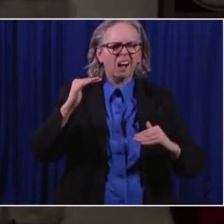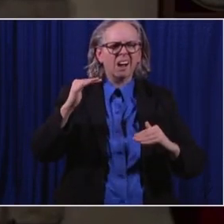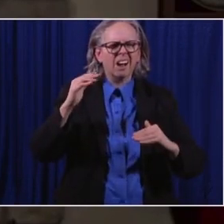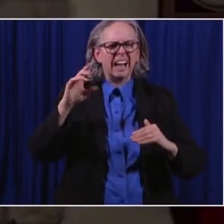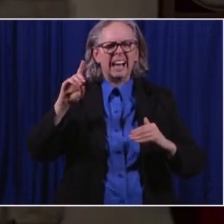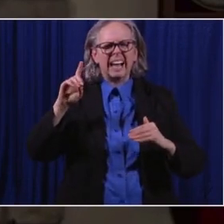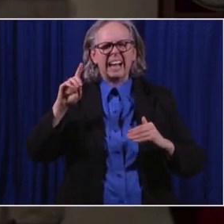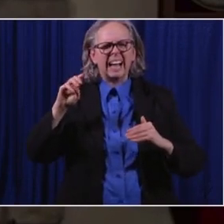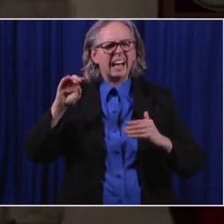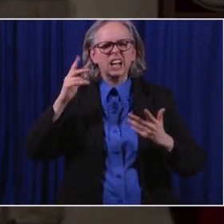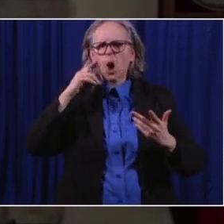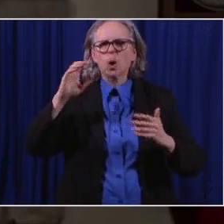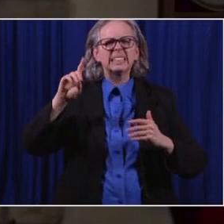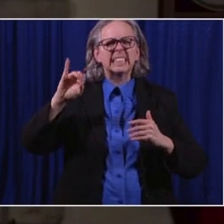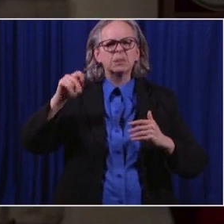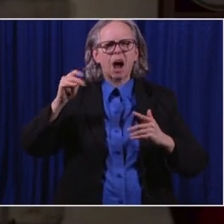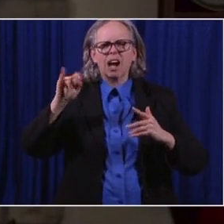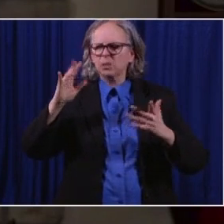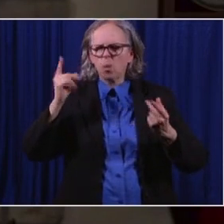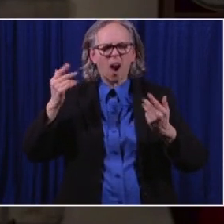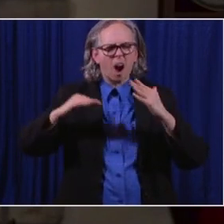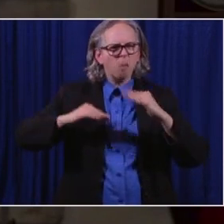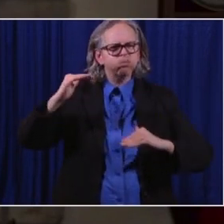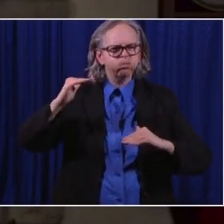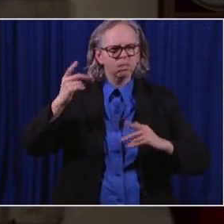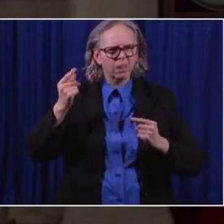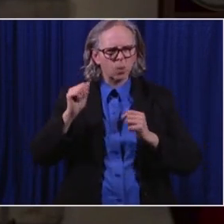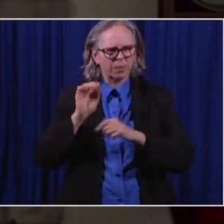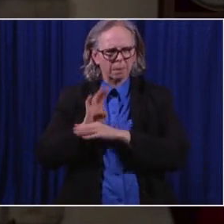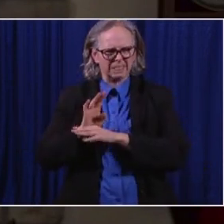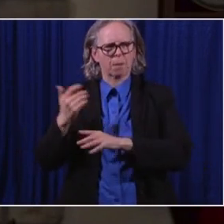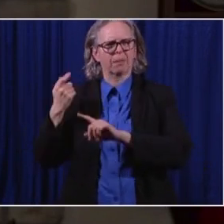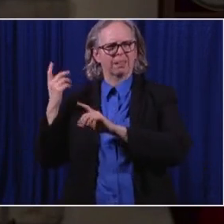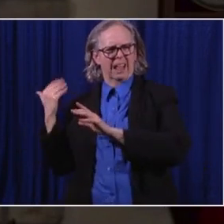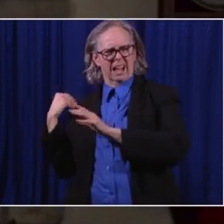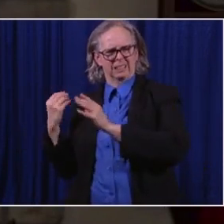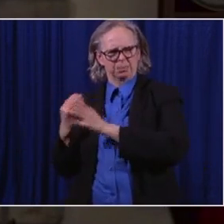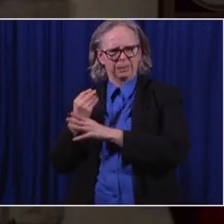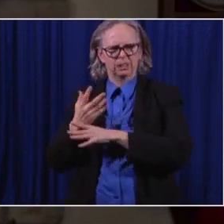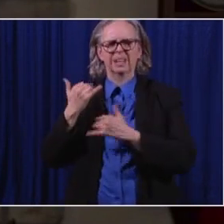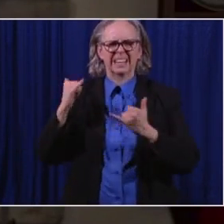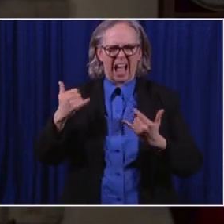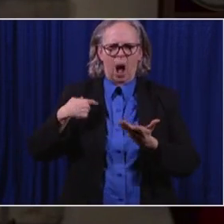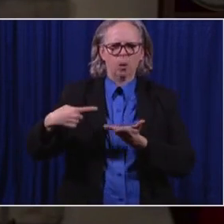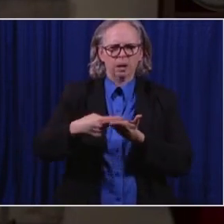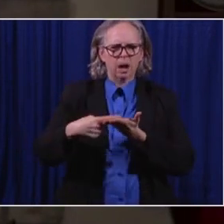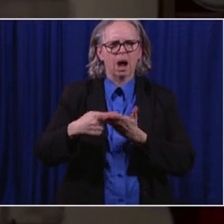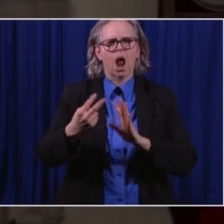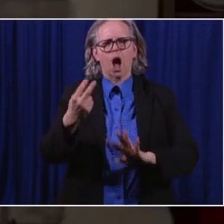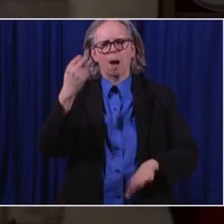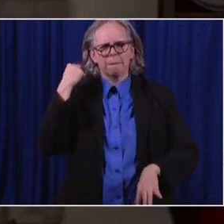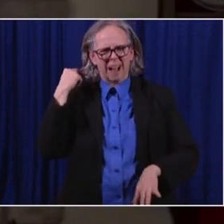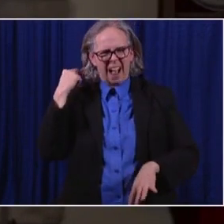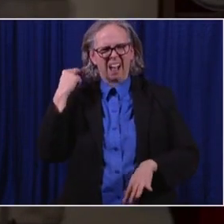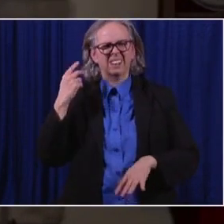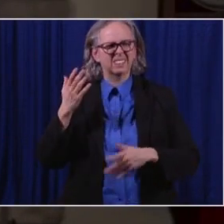certainly, looking back on it, certainly struck us that there was inequity. For